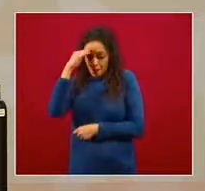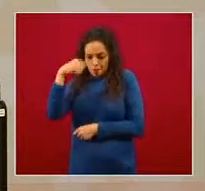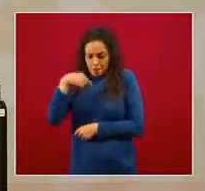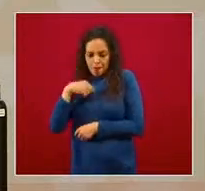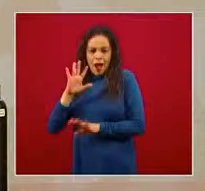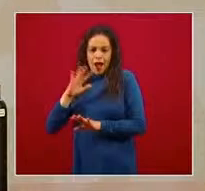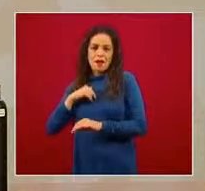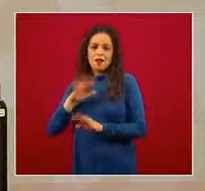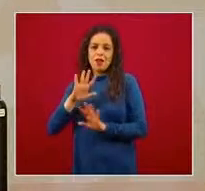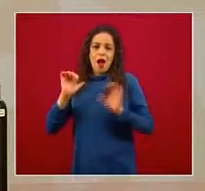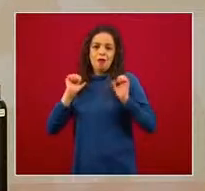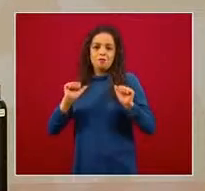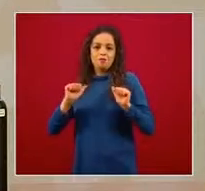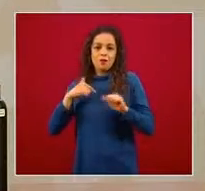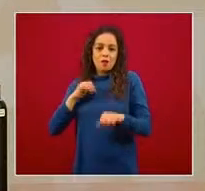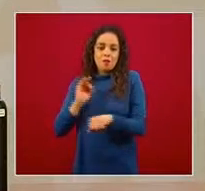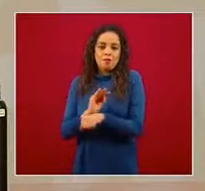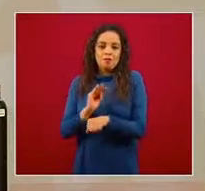correct